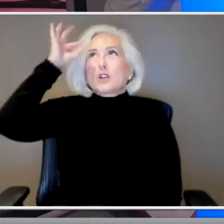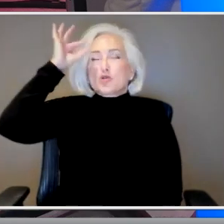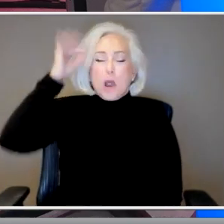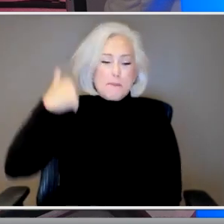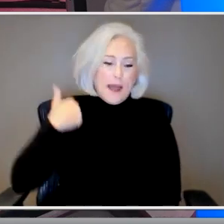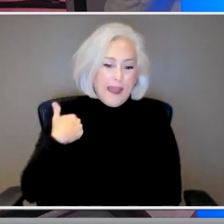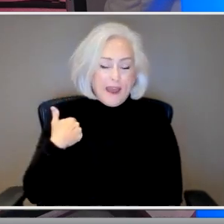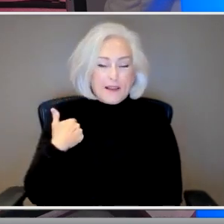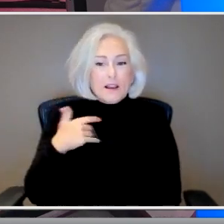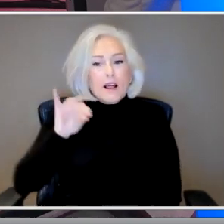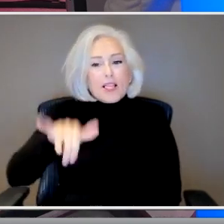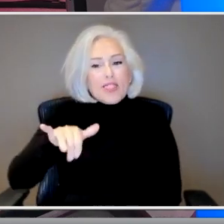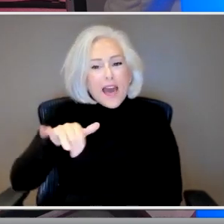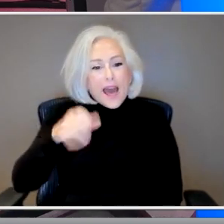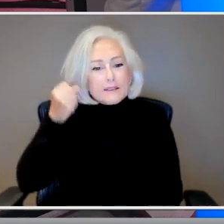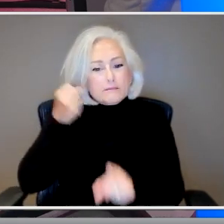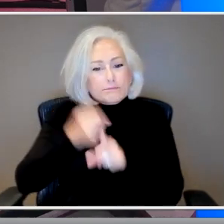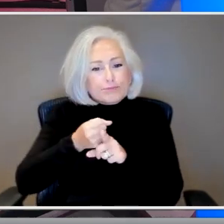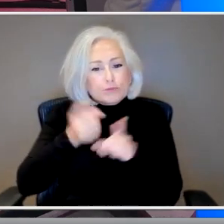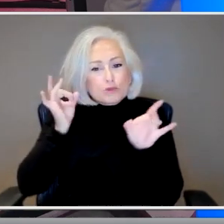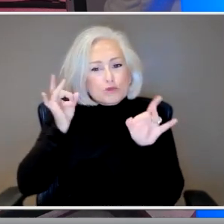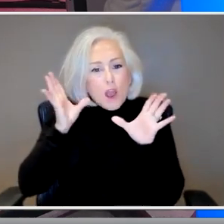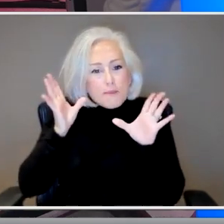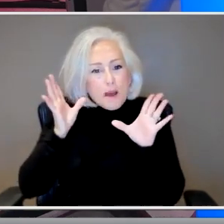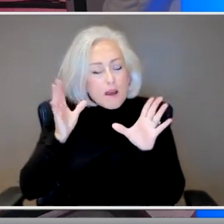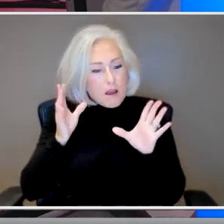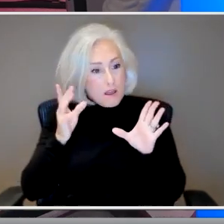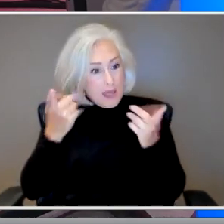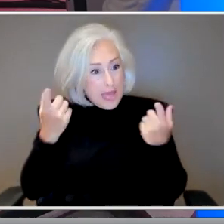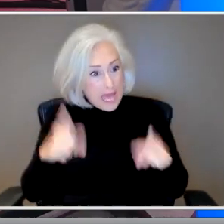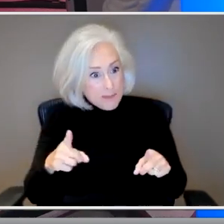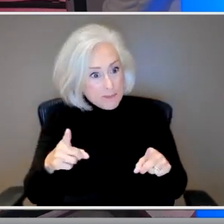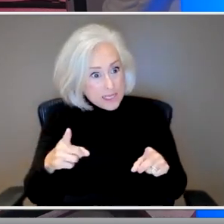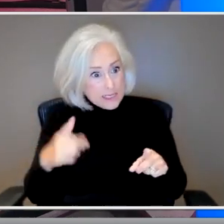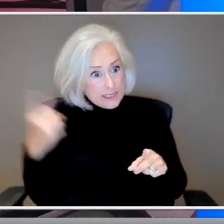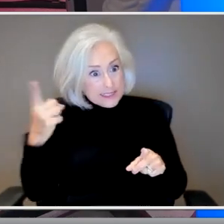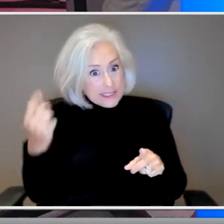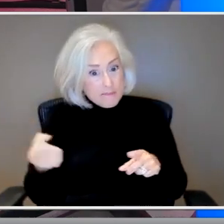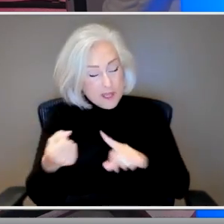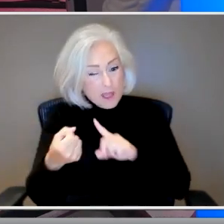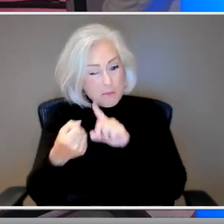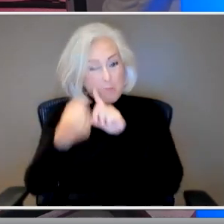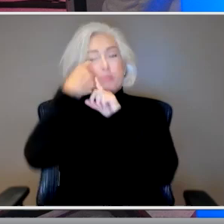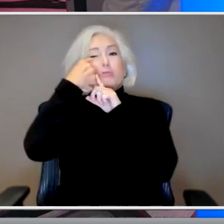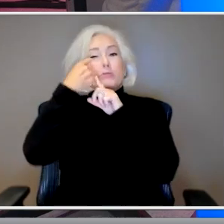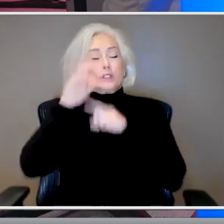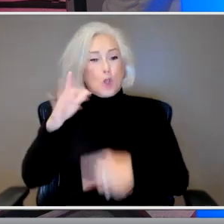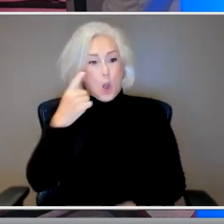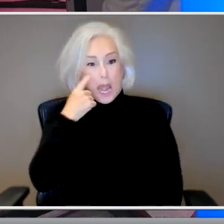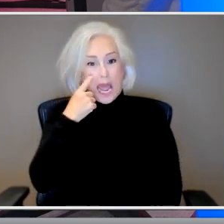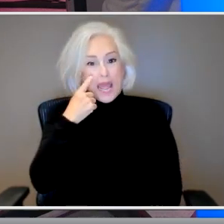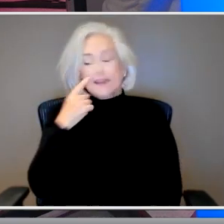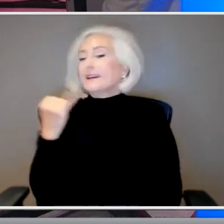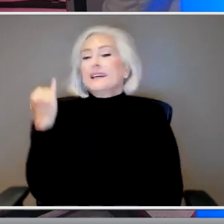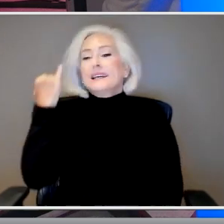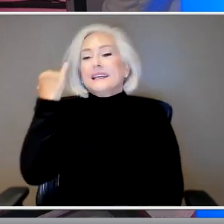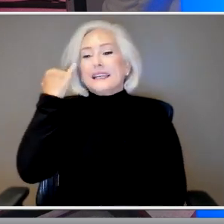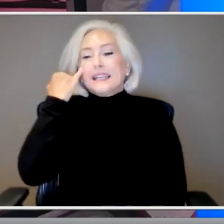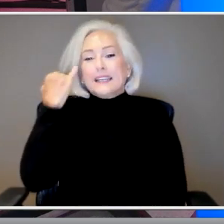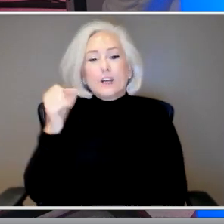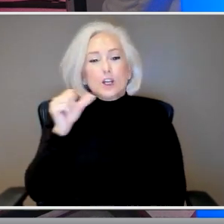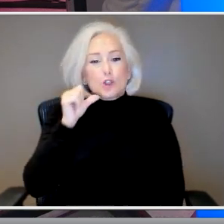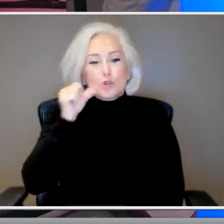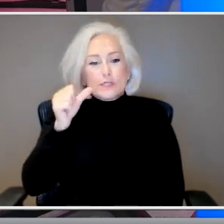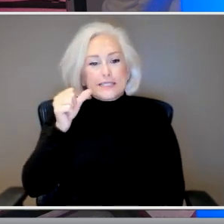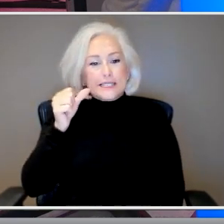eye, did you get hit in the eye or something like that? So if you hadn't been hit in the eye, would this have not been discovered because you